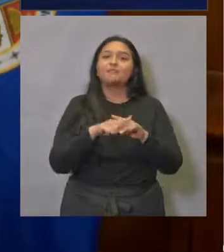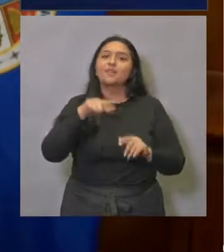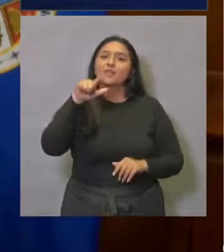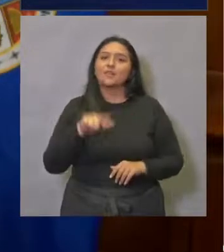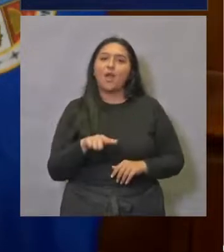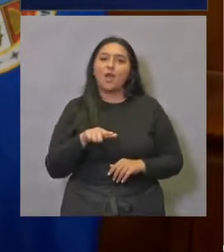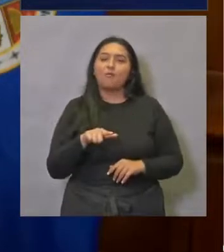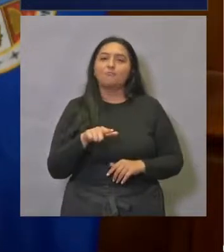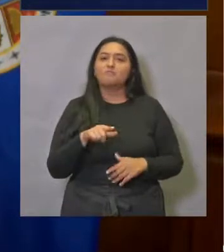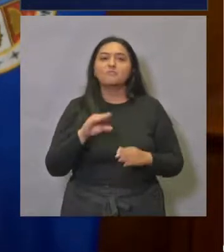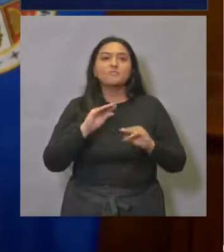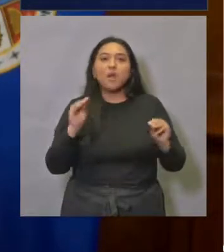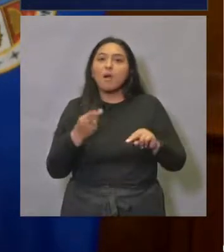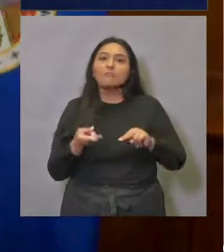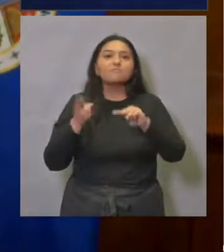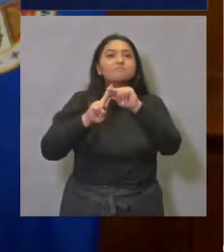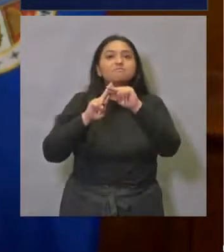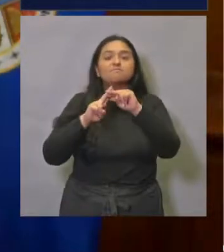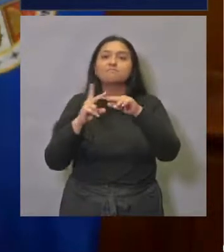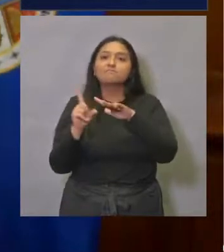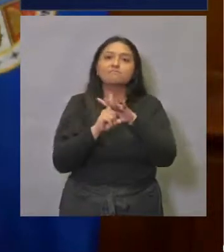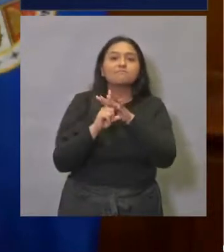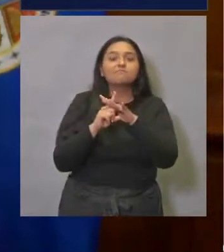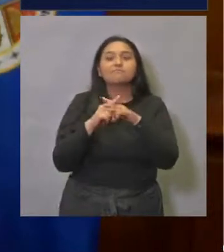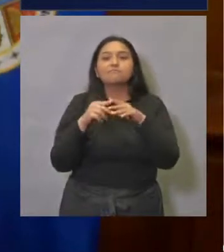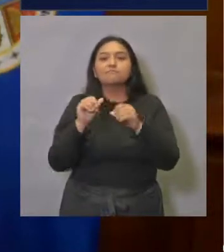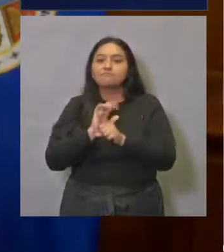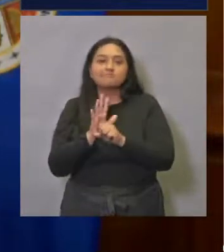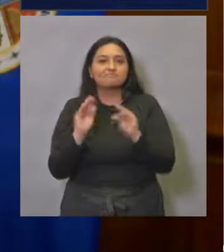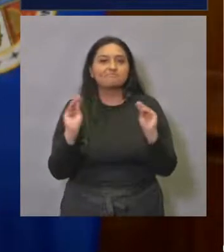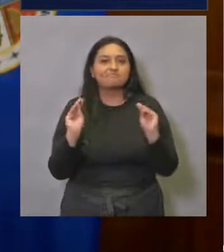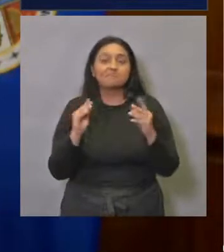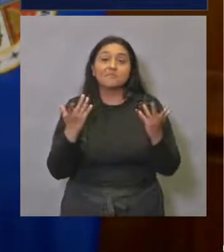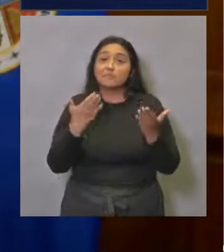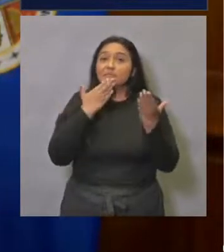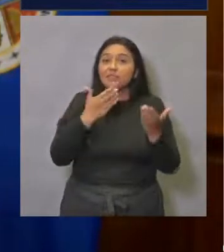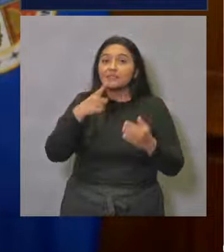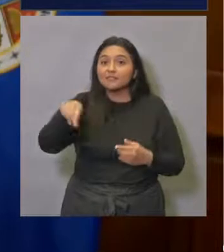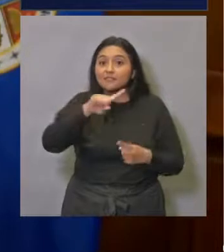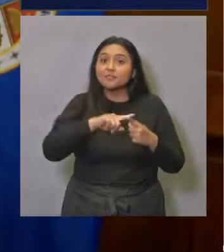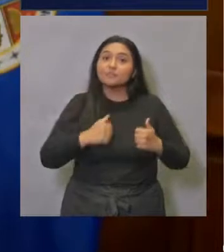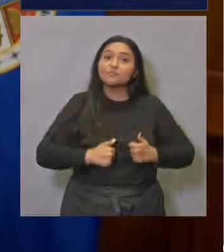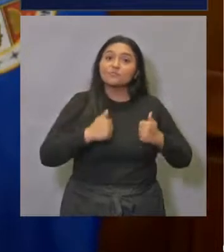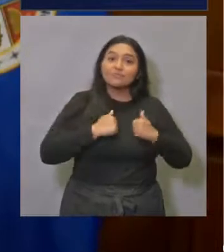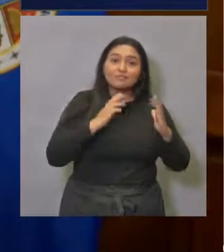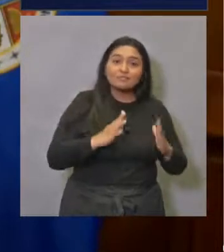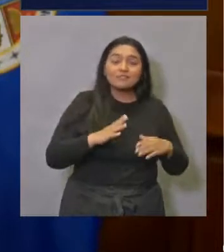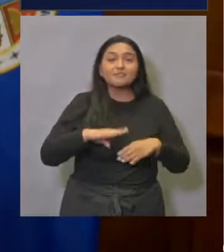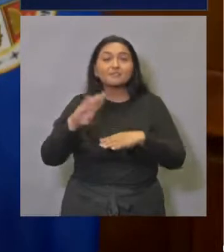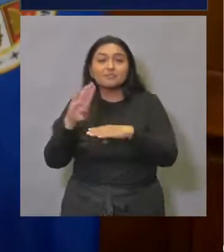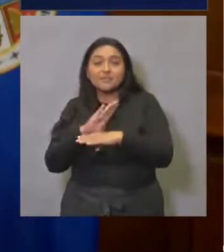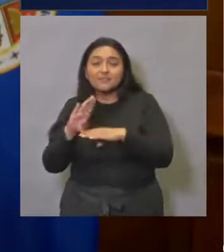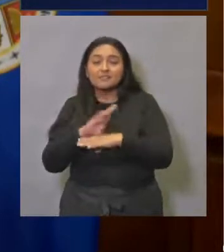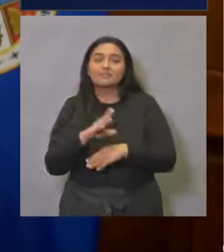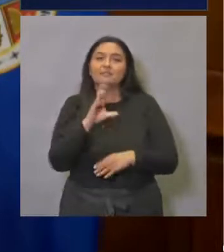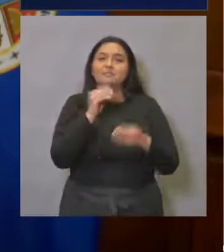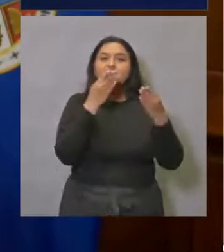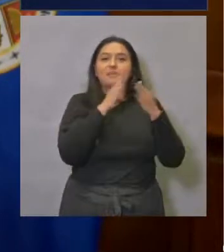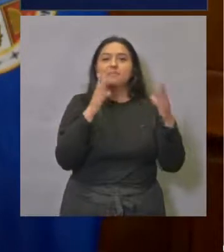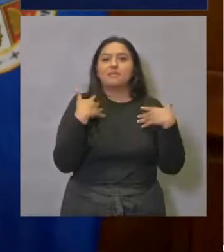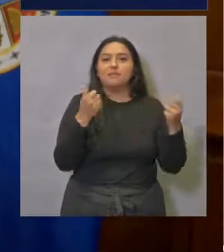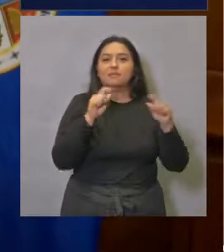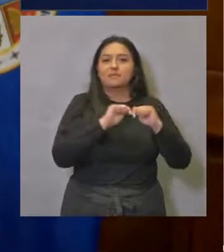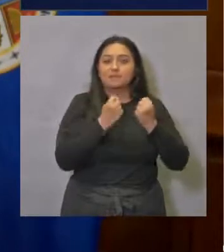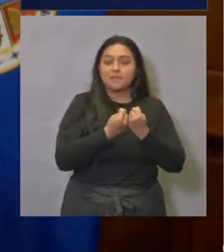in our cases. I want to extend my heartfelt thanks to our residents, to our businesses, and our public health teams for